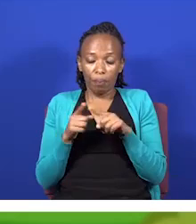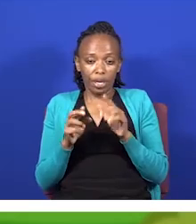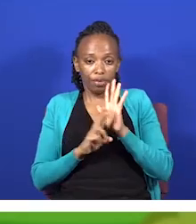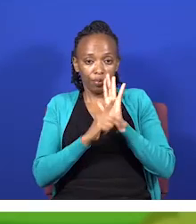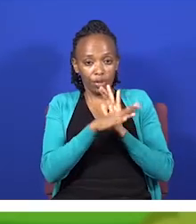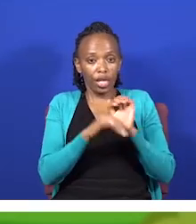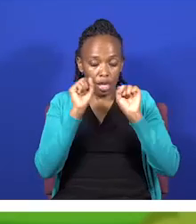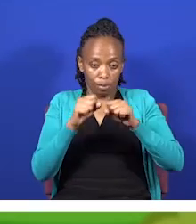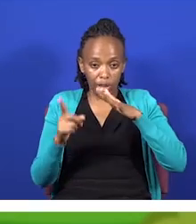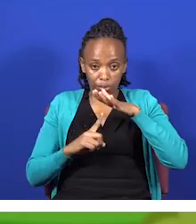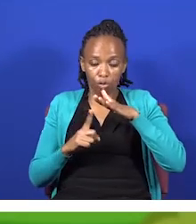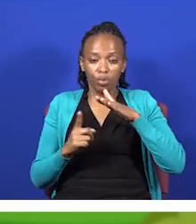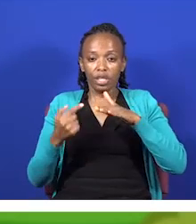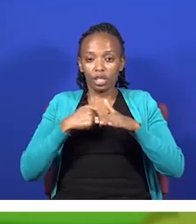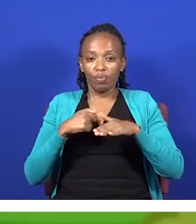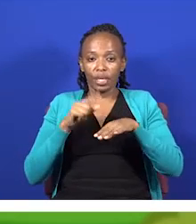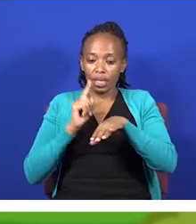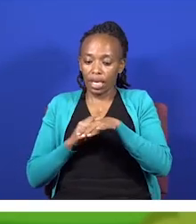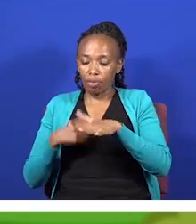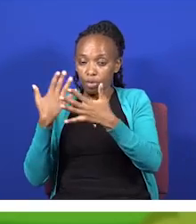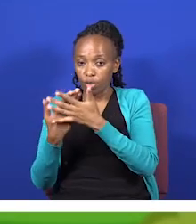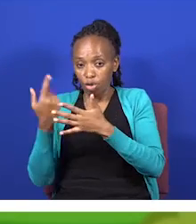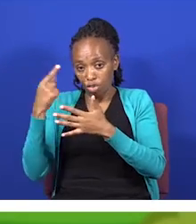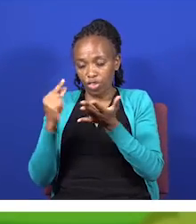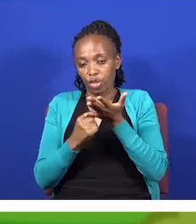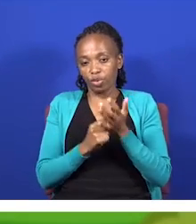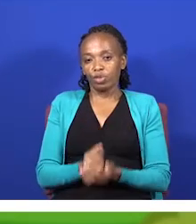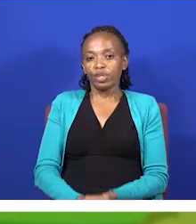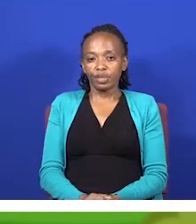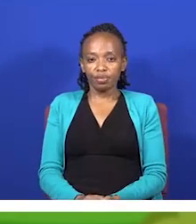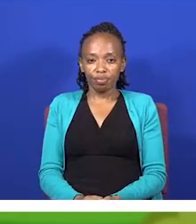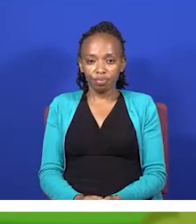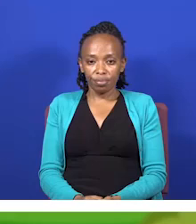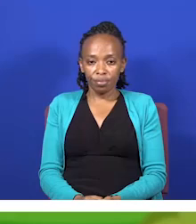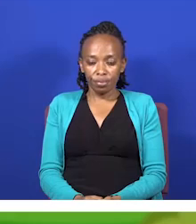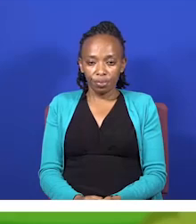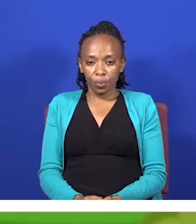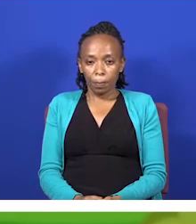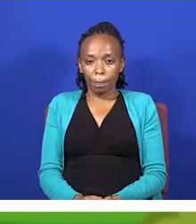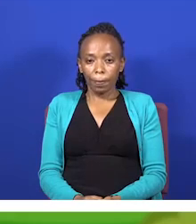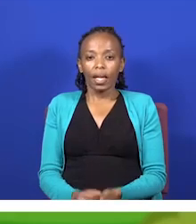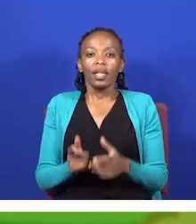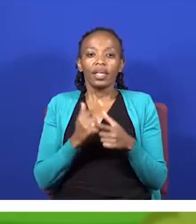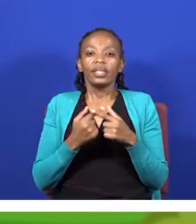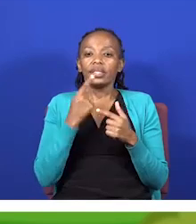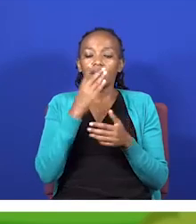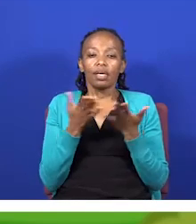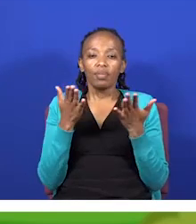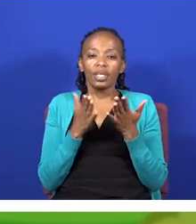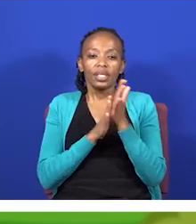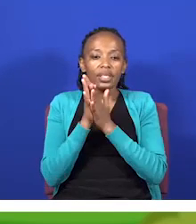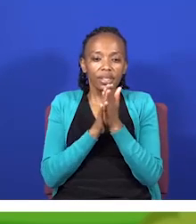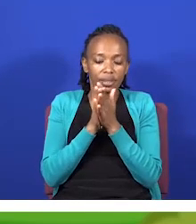he might minister to me in my chains for the gospel. Okay? And he said something very